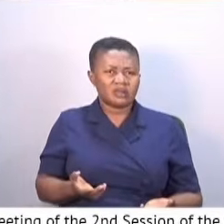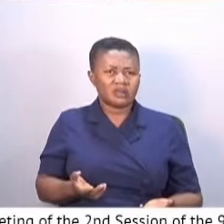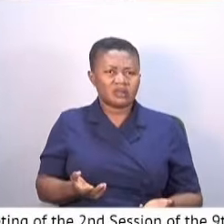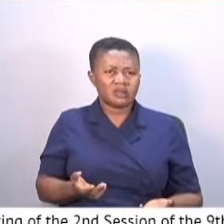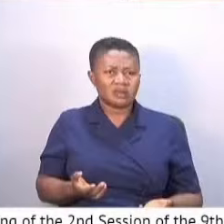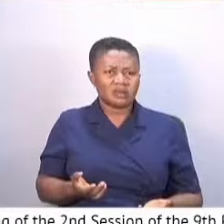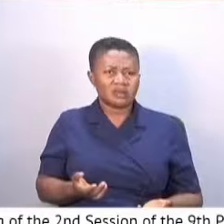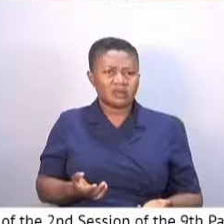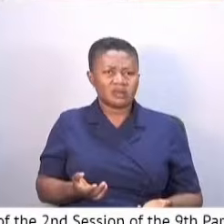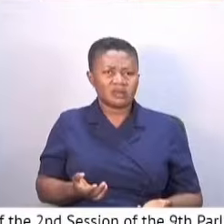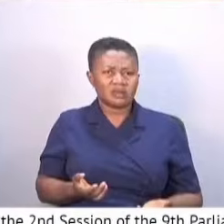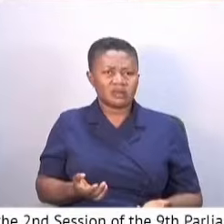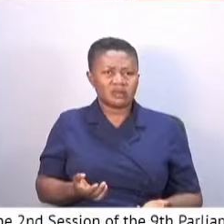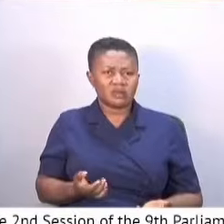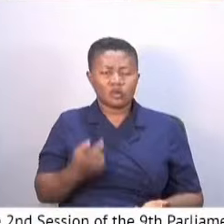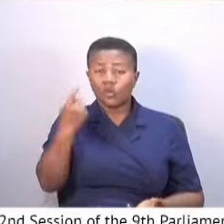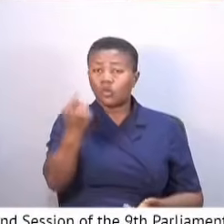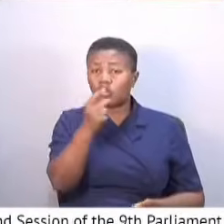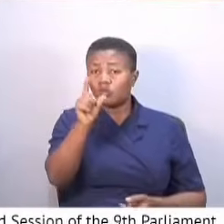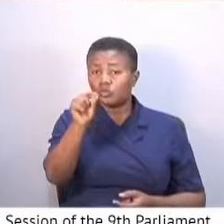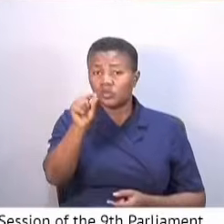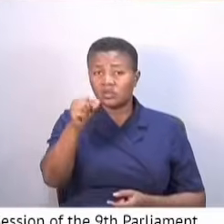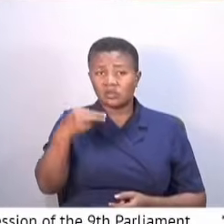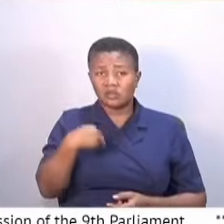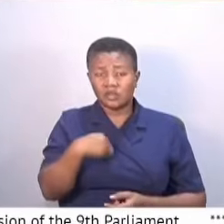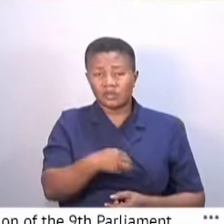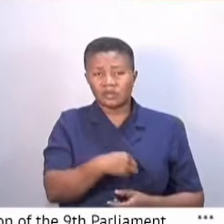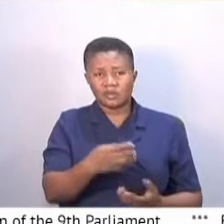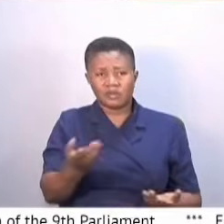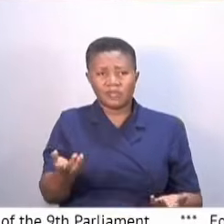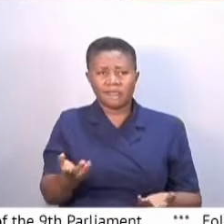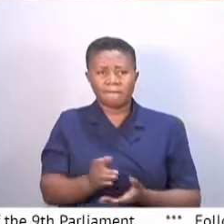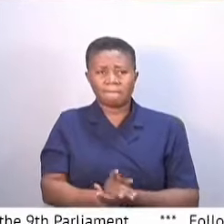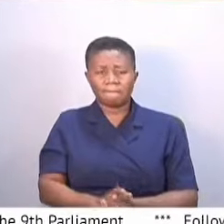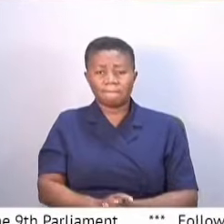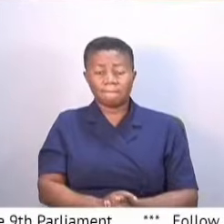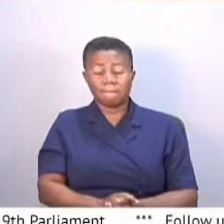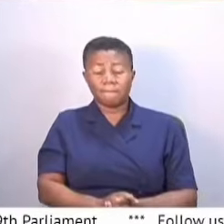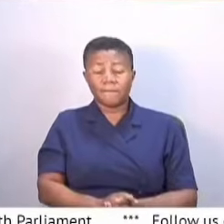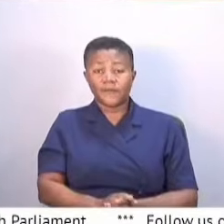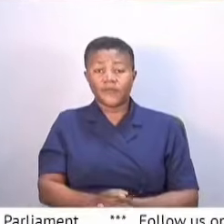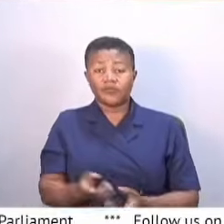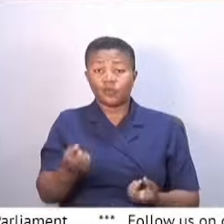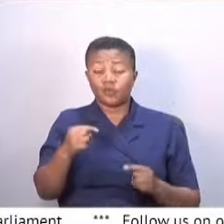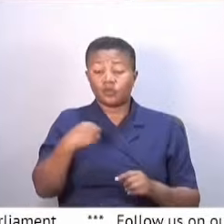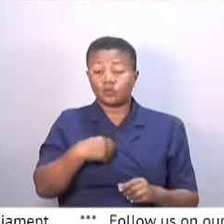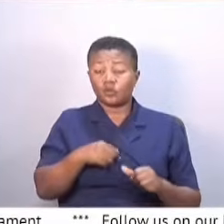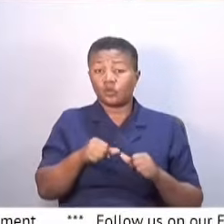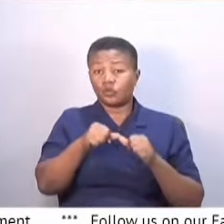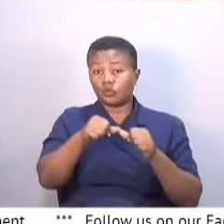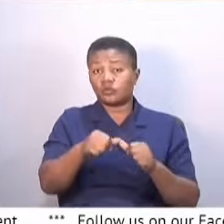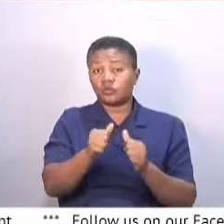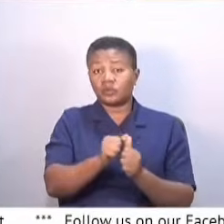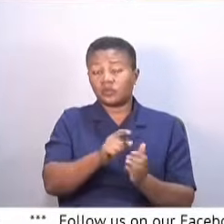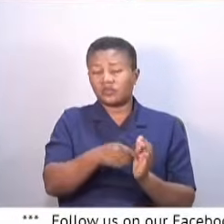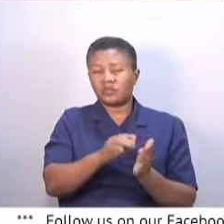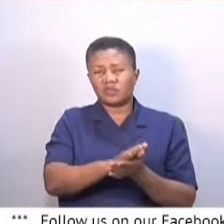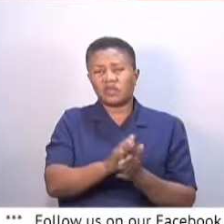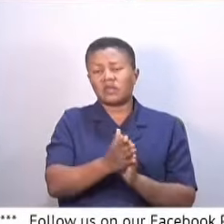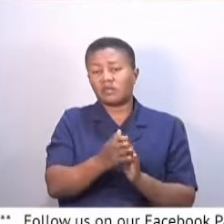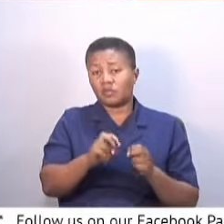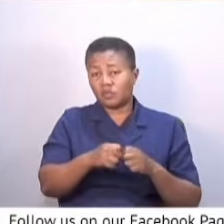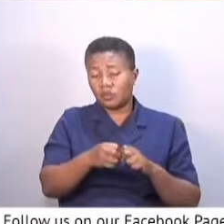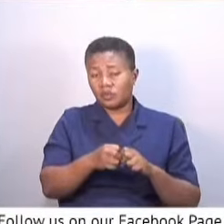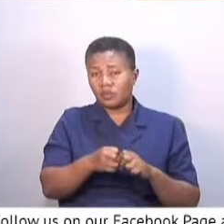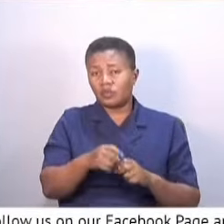20. It's not good. It's not good. I mean, Mr. Speaker, when we continue to do this, it's a problem. Mr. Speaker, the other